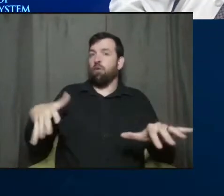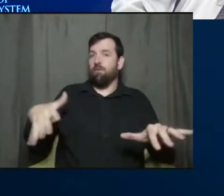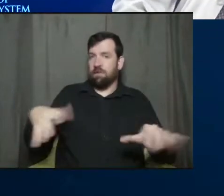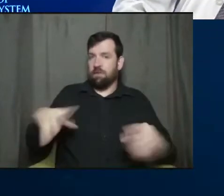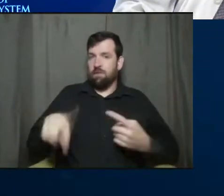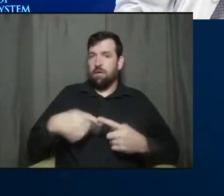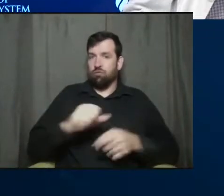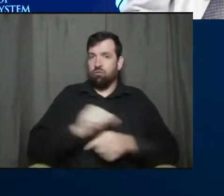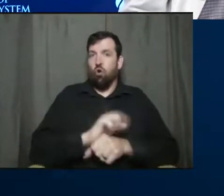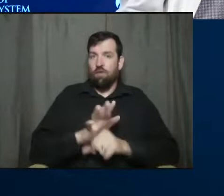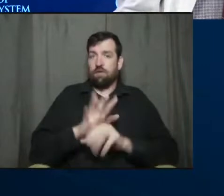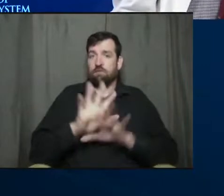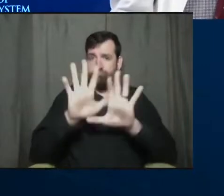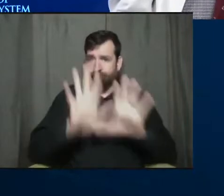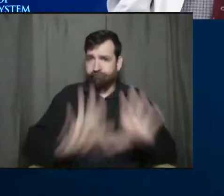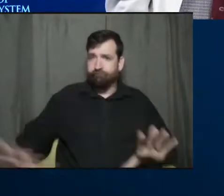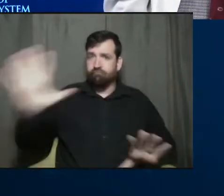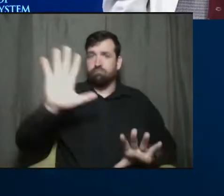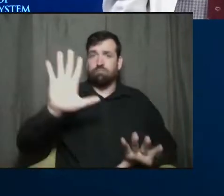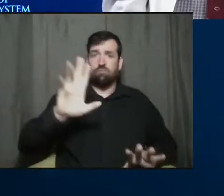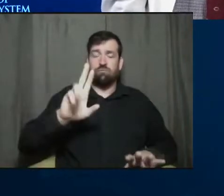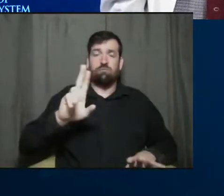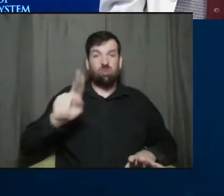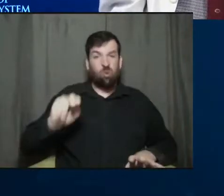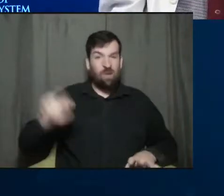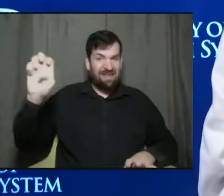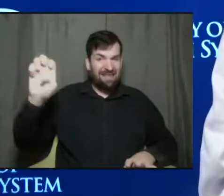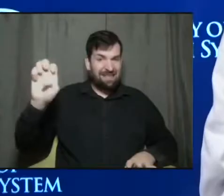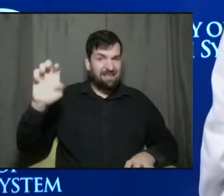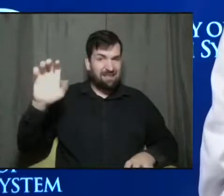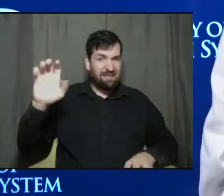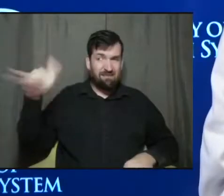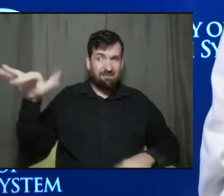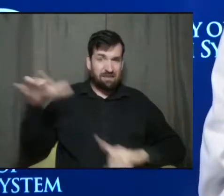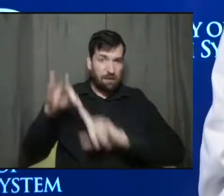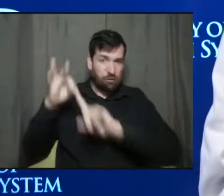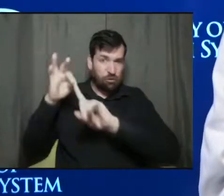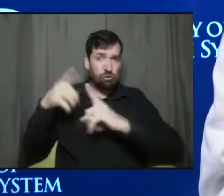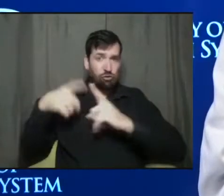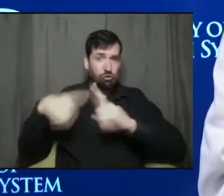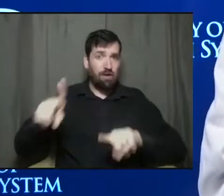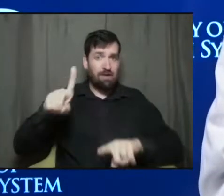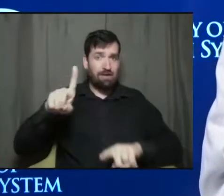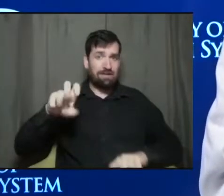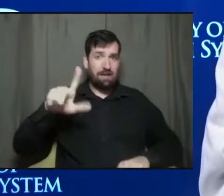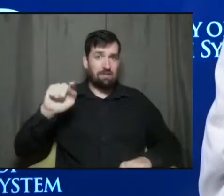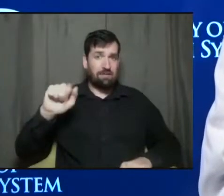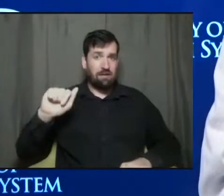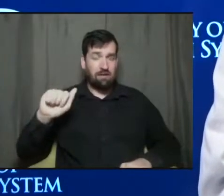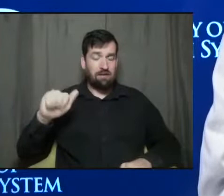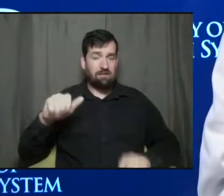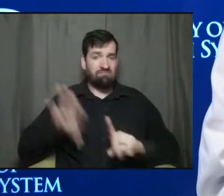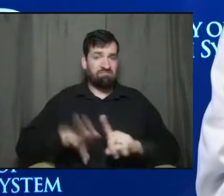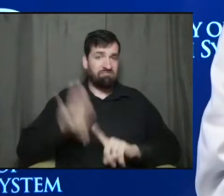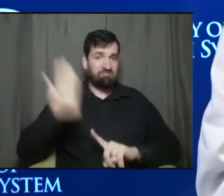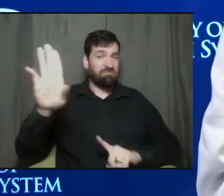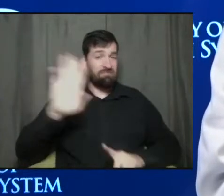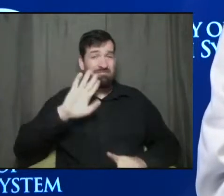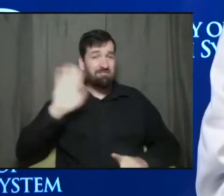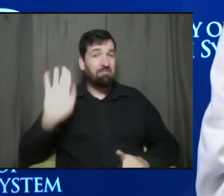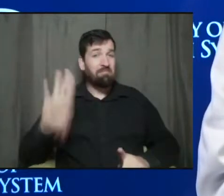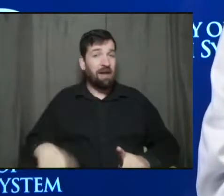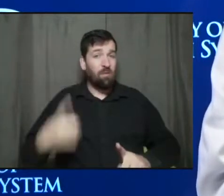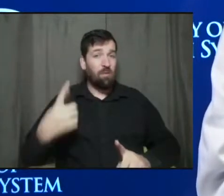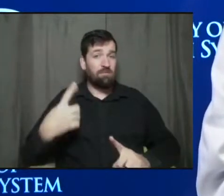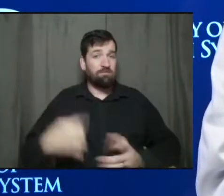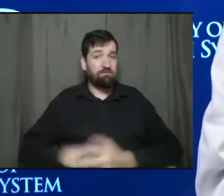You're seeing it especially in the Northeast, where numbers are as high as they were during the Delta surge, which we didn't like. That was one of the bad surges. And so now